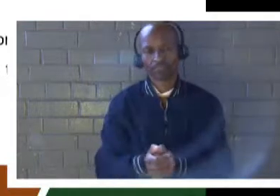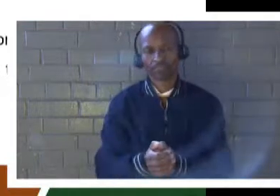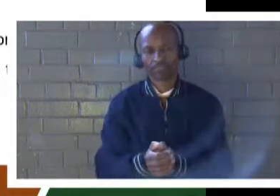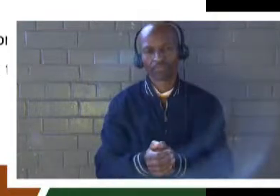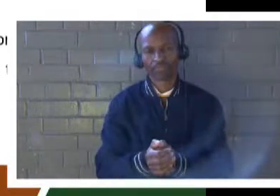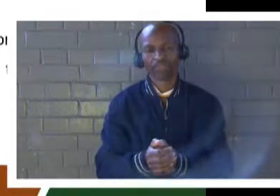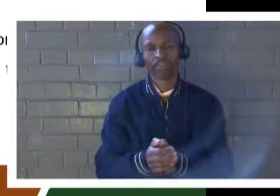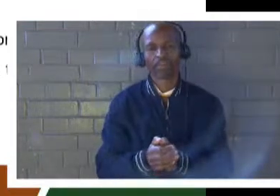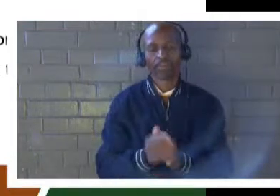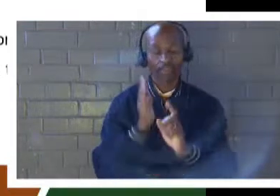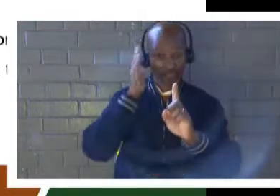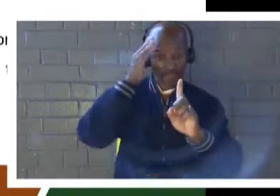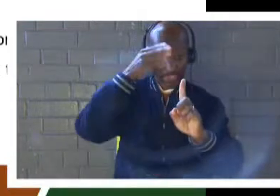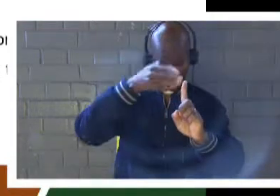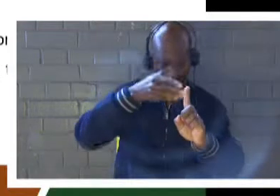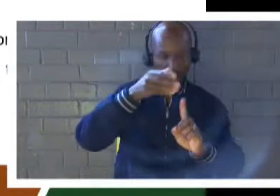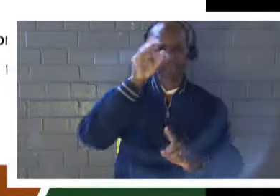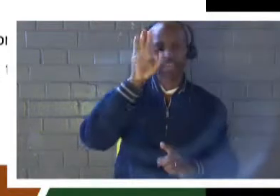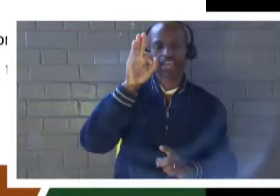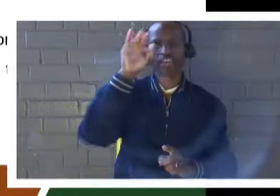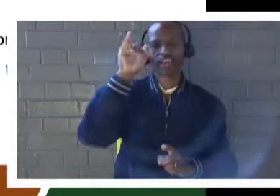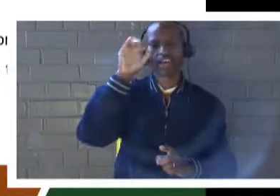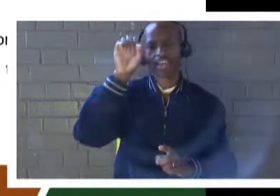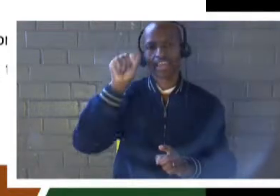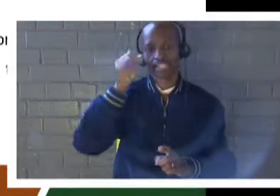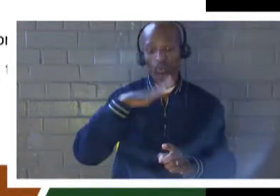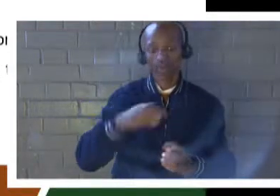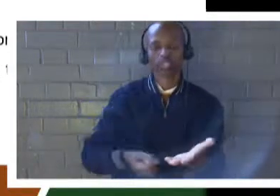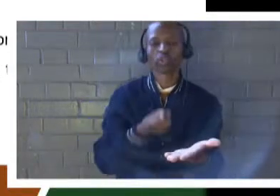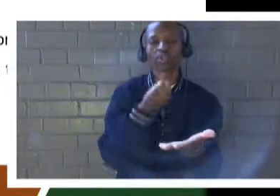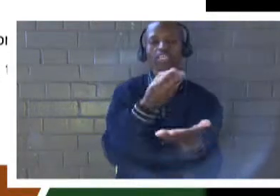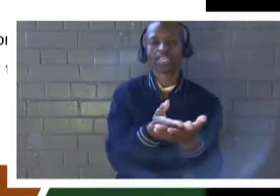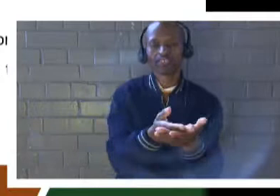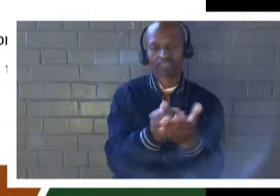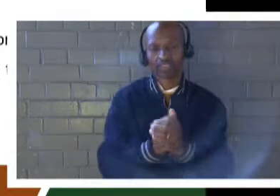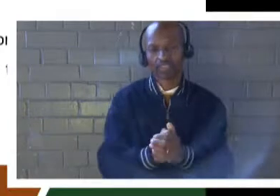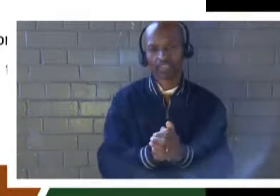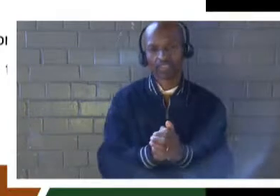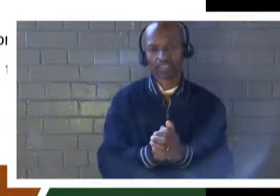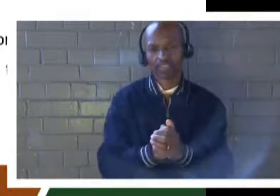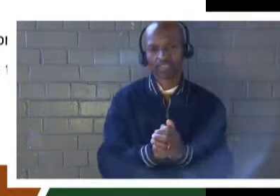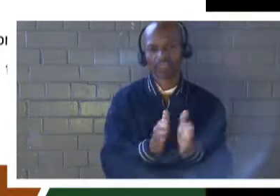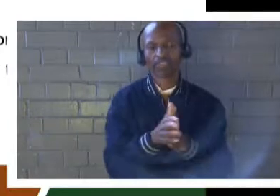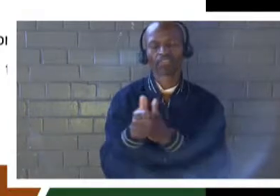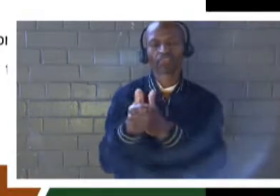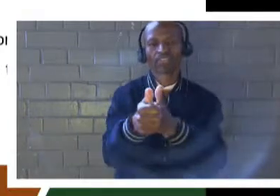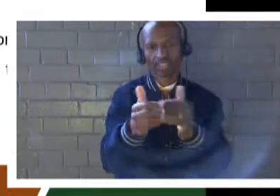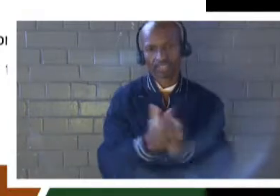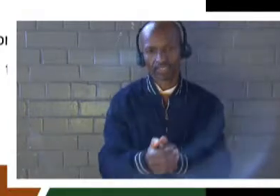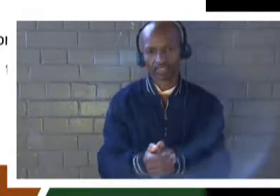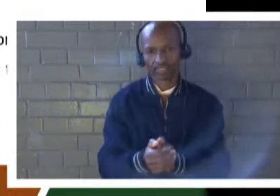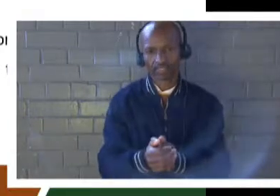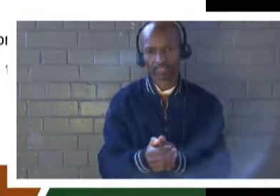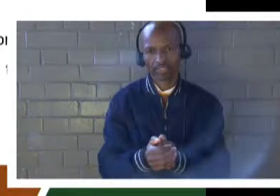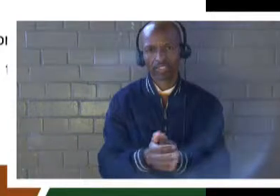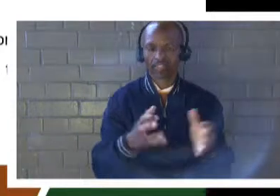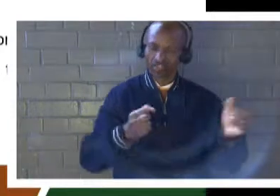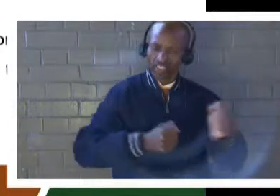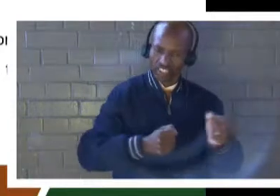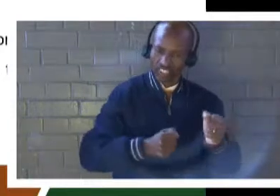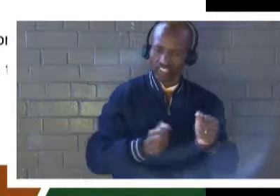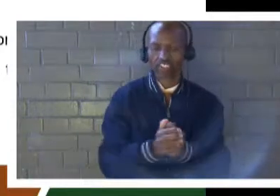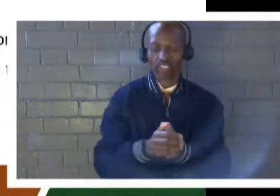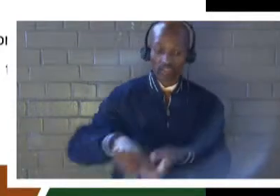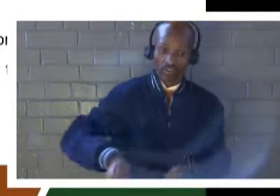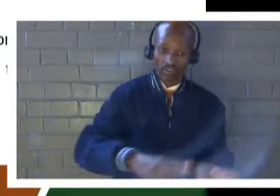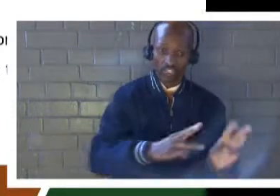The aim of the FIS is to provide the drive and strategic direction for the committee's oversight